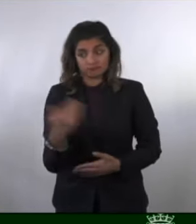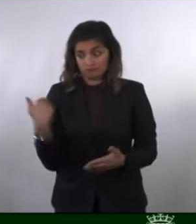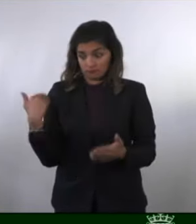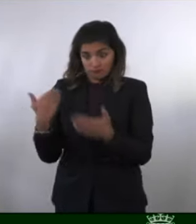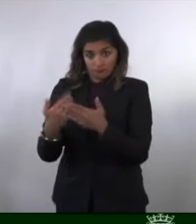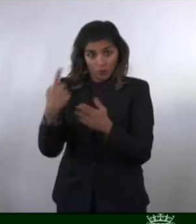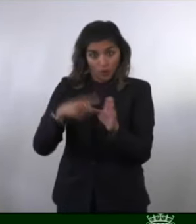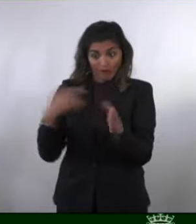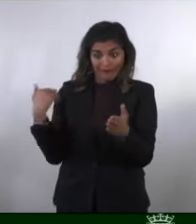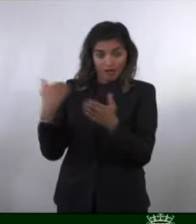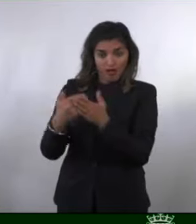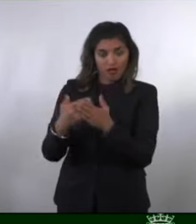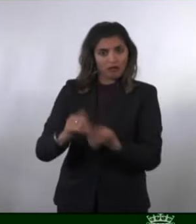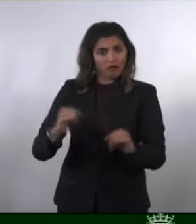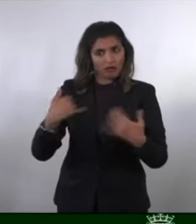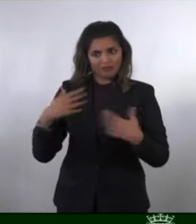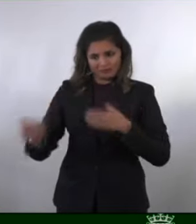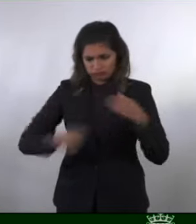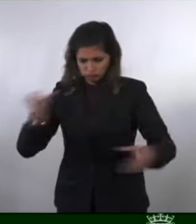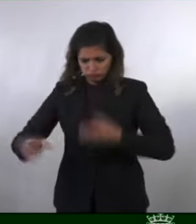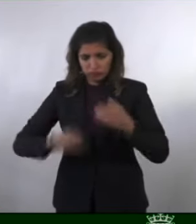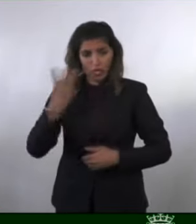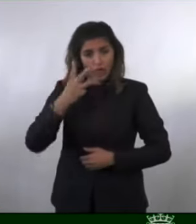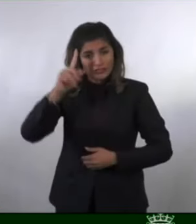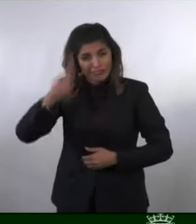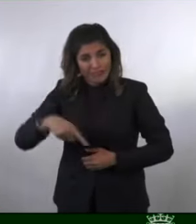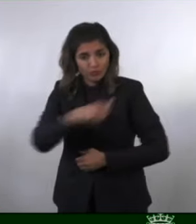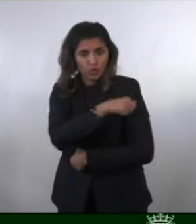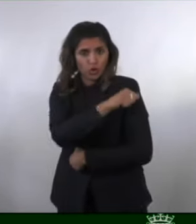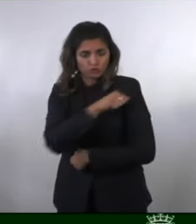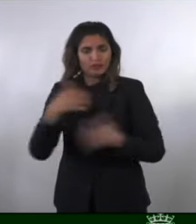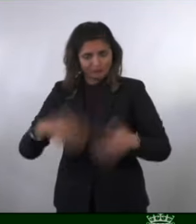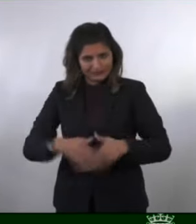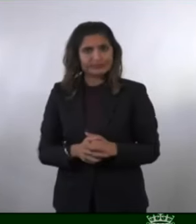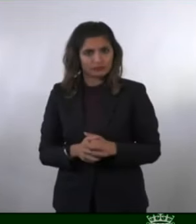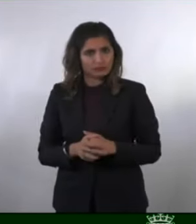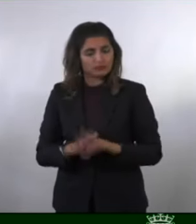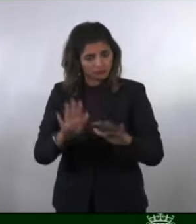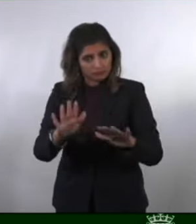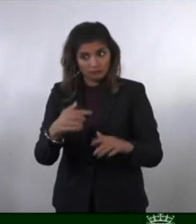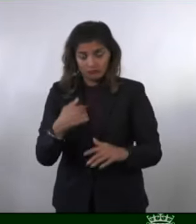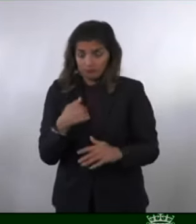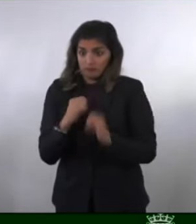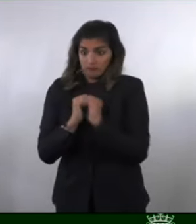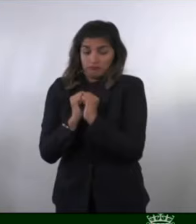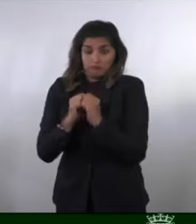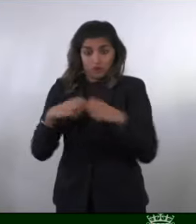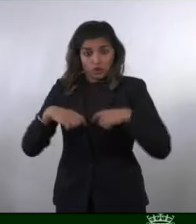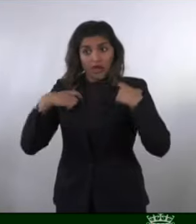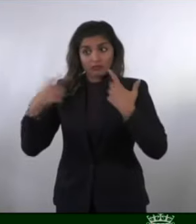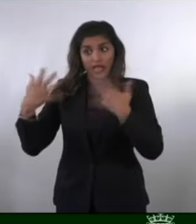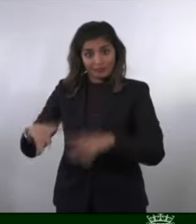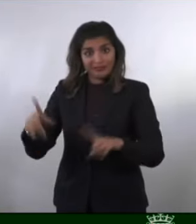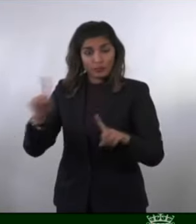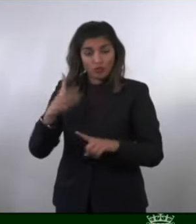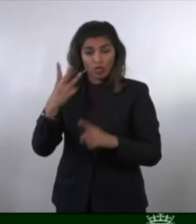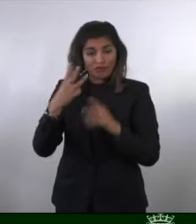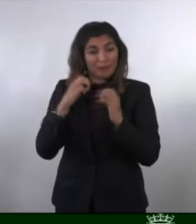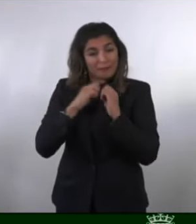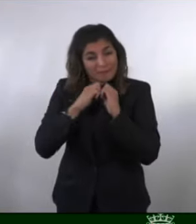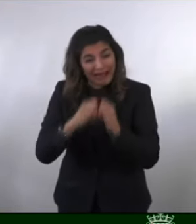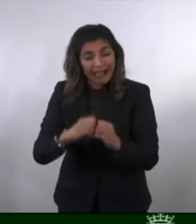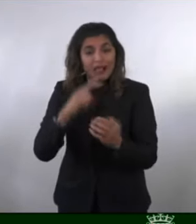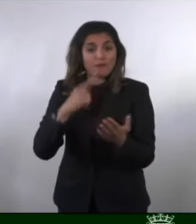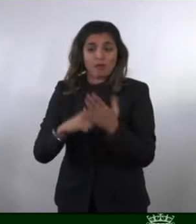for instance. And I'm very grateful to the Chancellor for putting an extra £3 billion into the NHS next